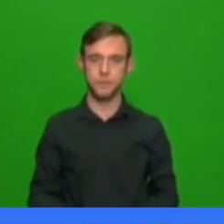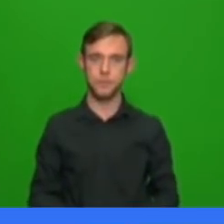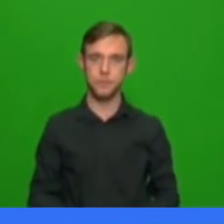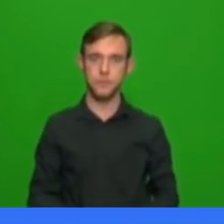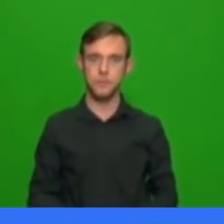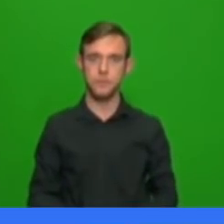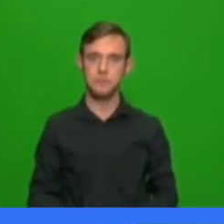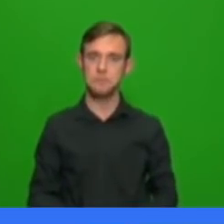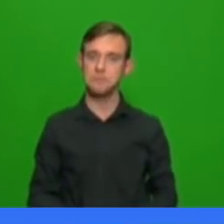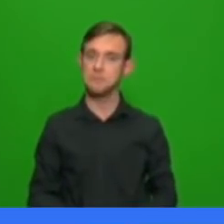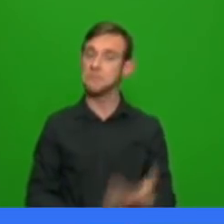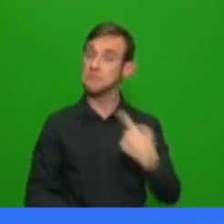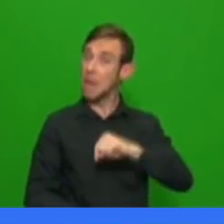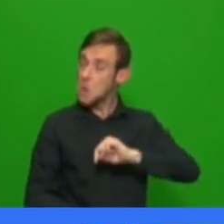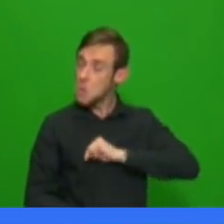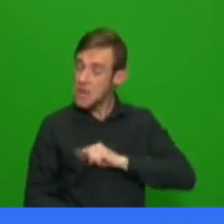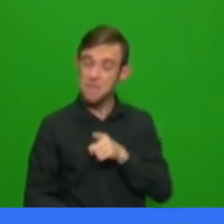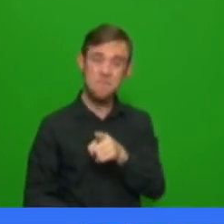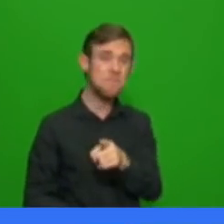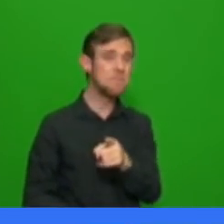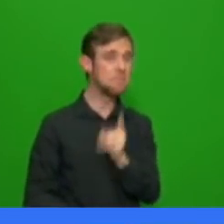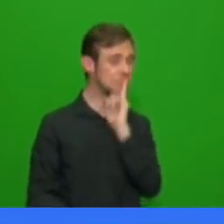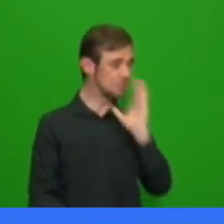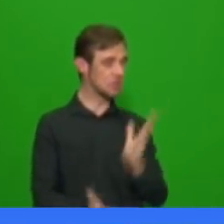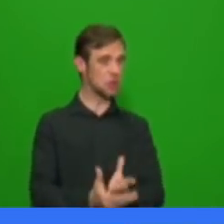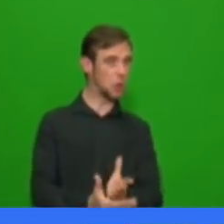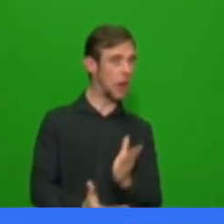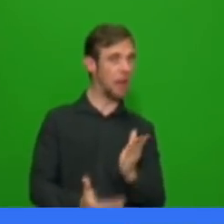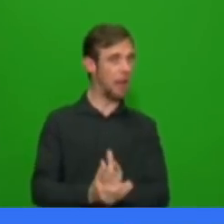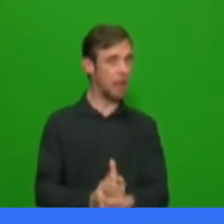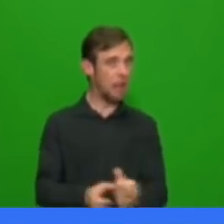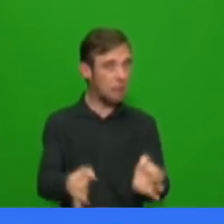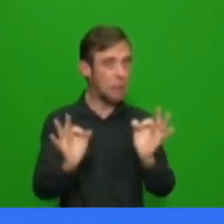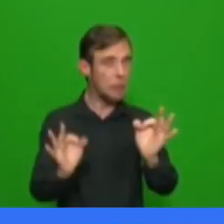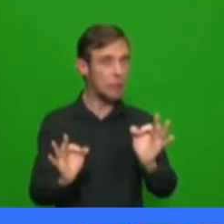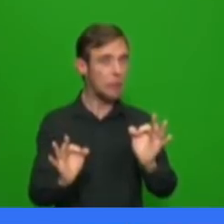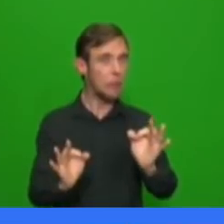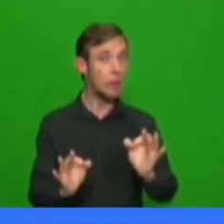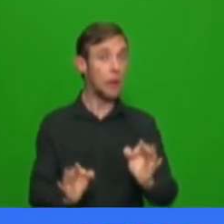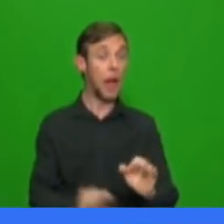Much uncertainty remains around Brexit,